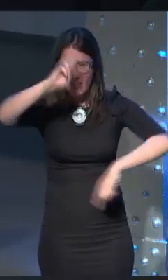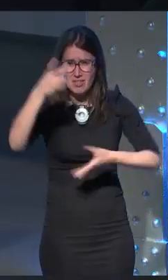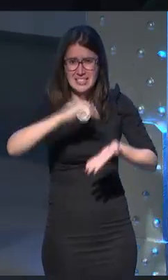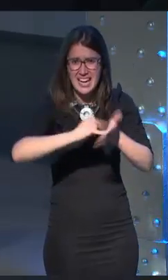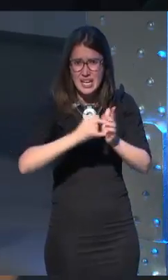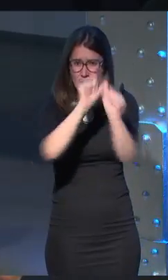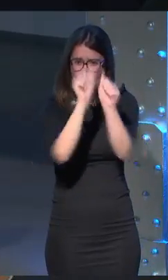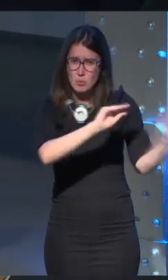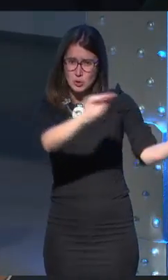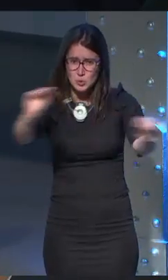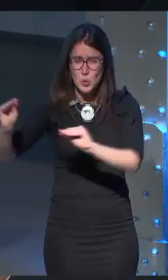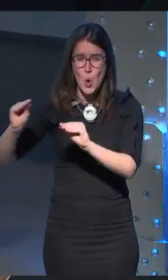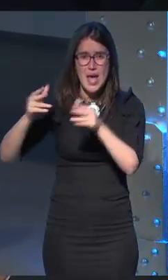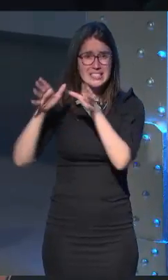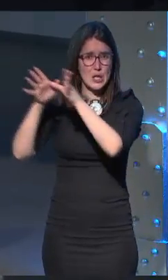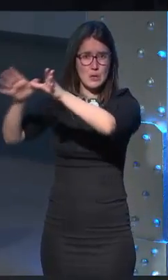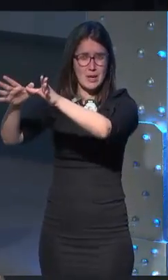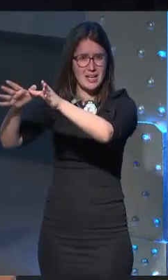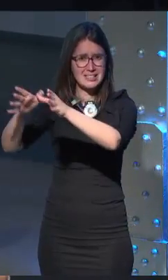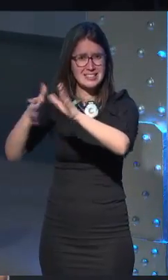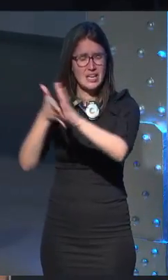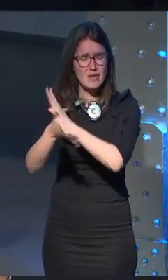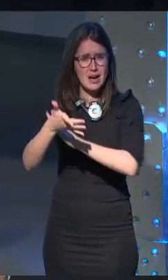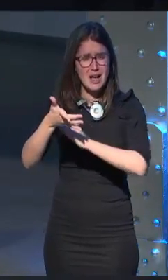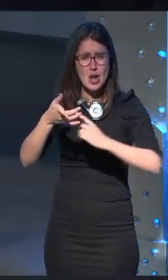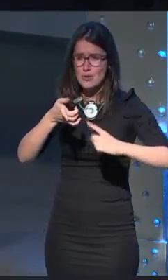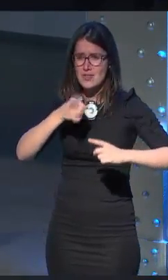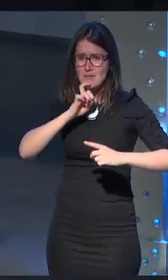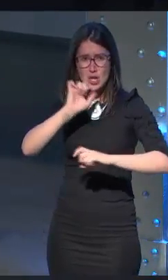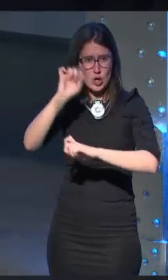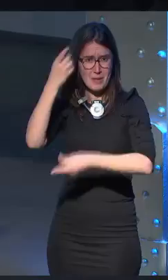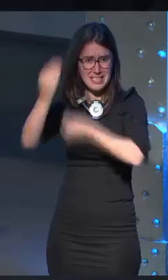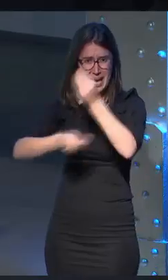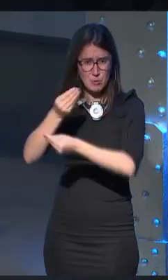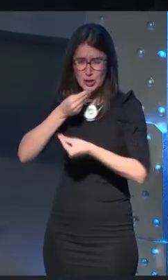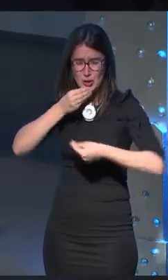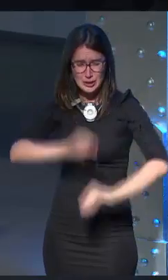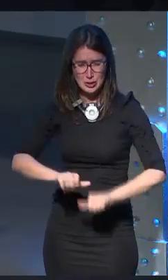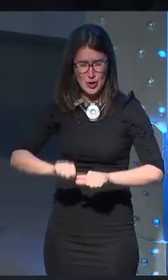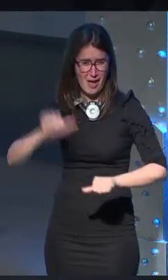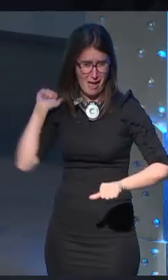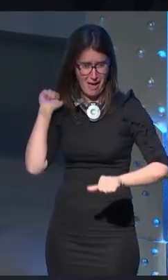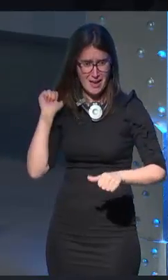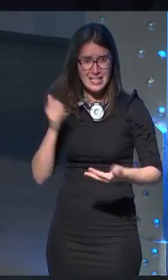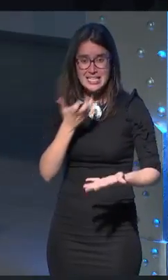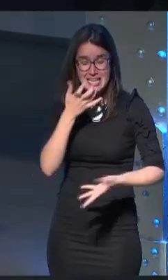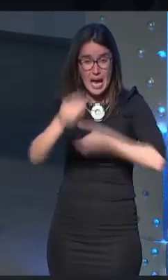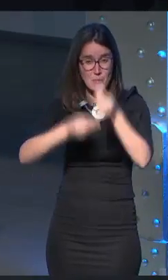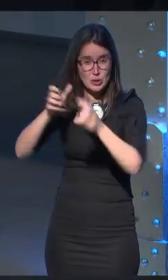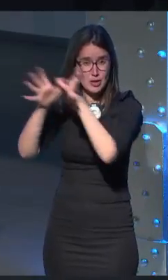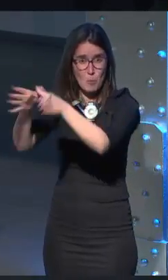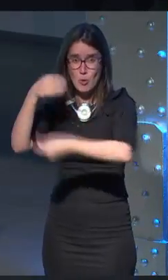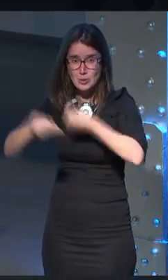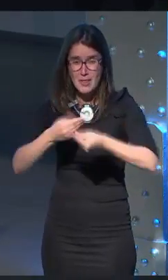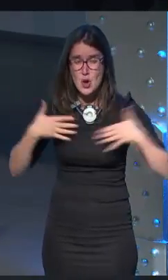space station, the hardest thing we have ever done. Absolutely. And if we can do this, we can do anything. You know, if we want to go to Mars, we can go to Mars.